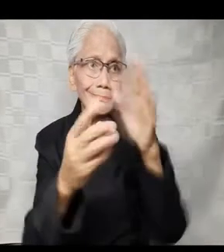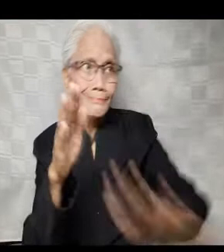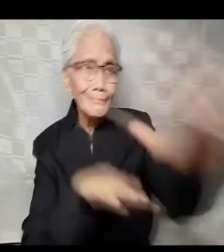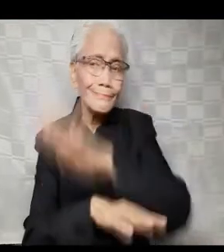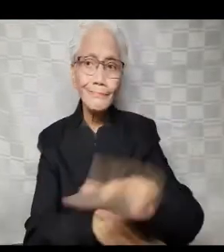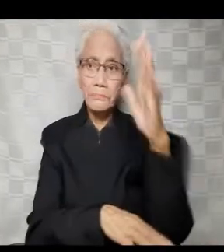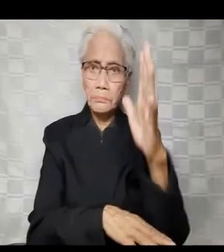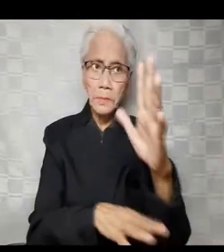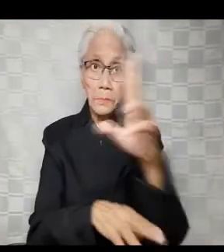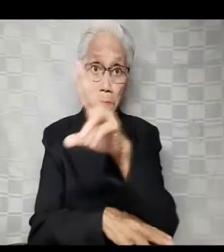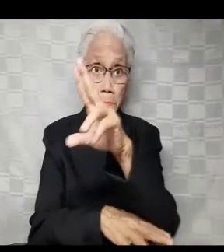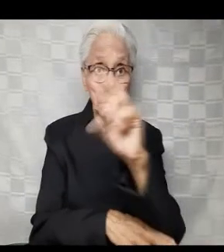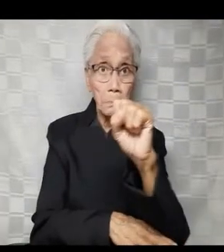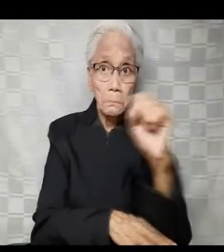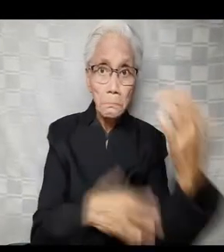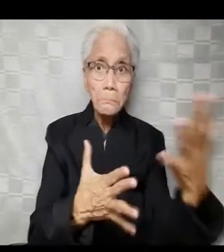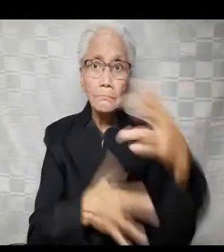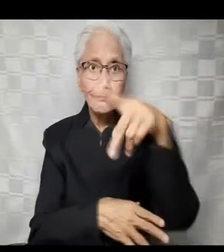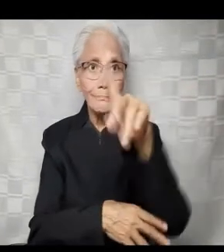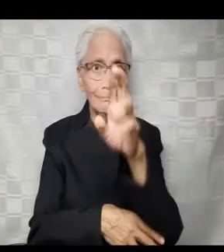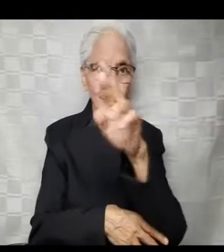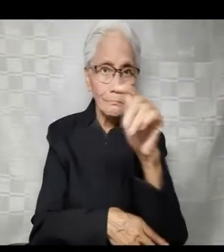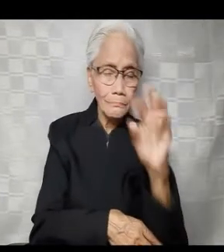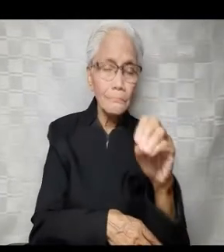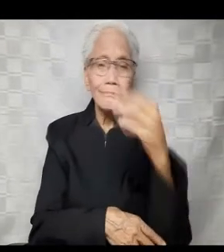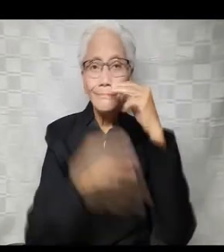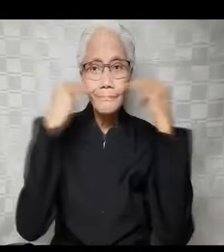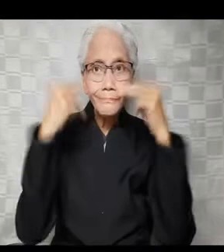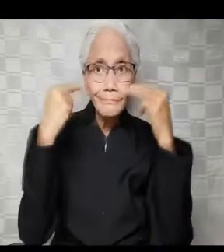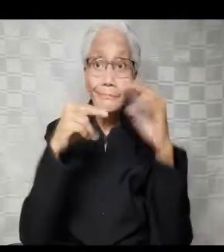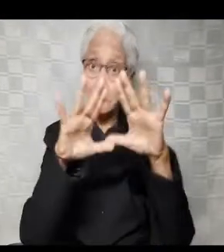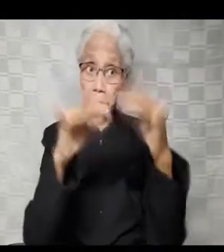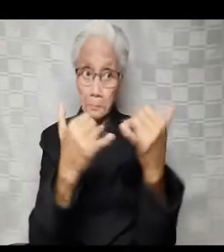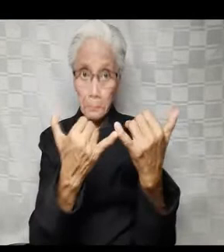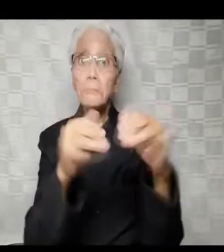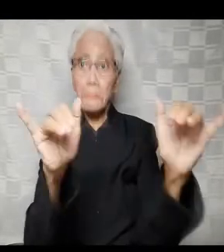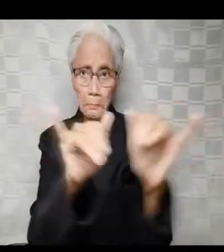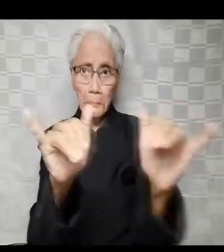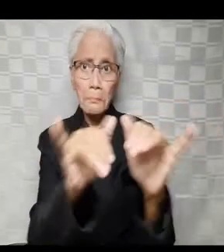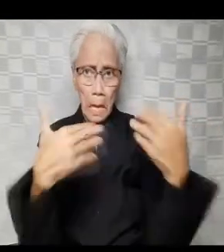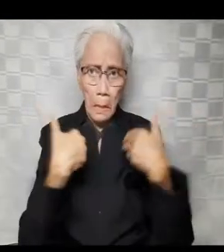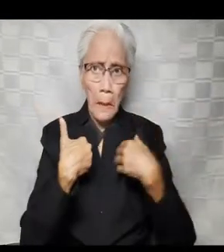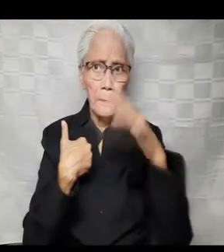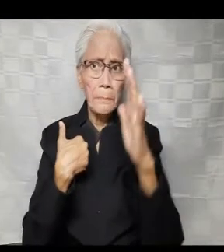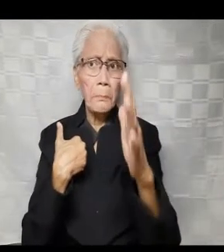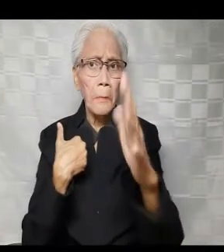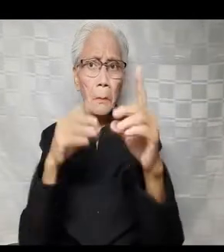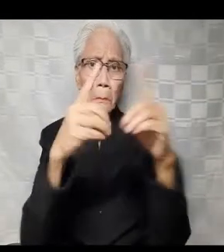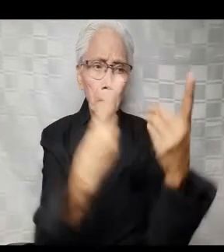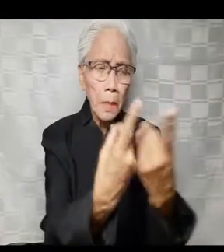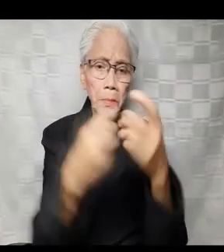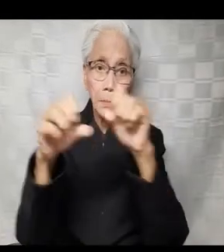stores in all 50 U.S. states, Puerto Rico, and Mexico. The company also operates 50 Renner